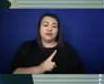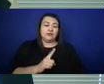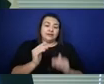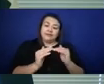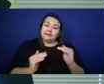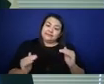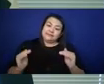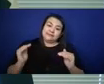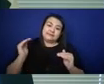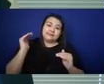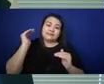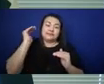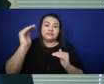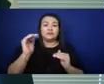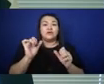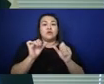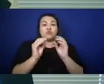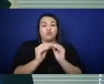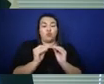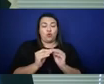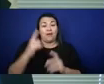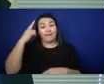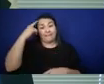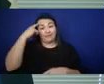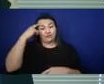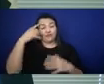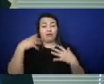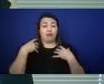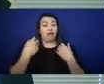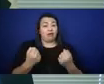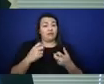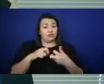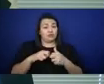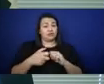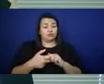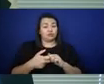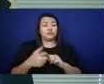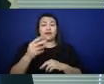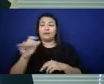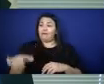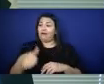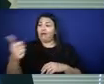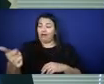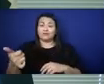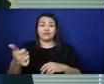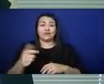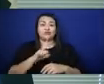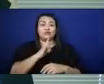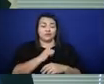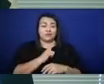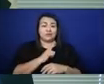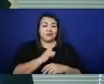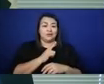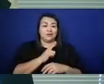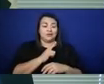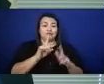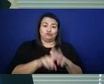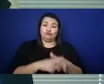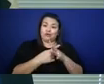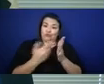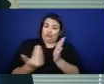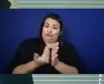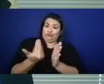That's a great suggestion, and that is absolutely true. The pandemic has